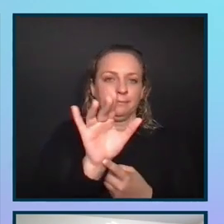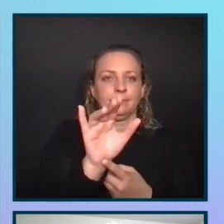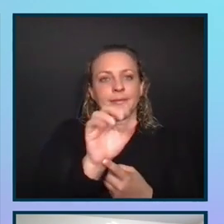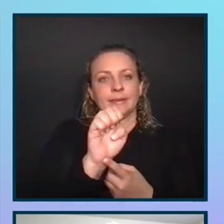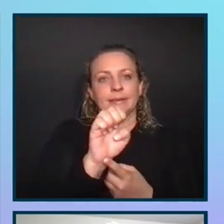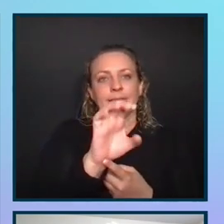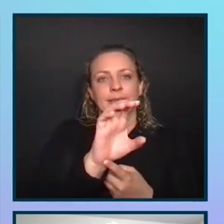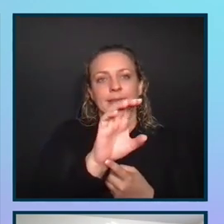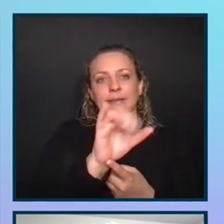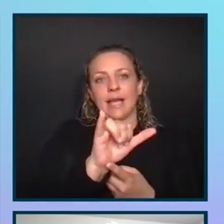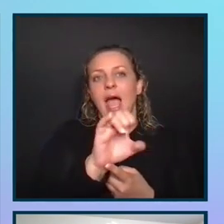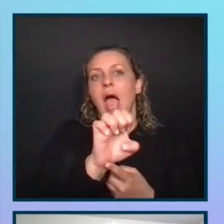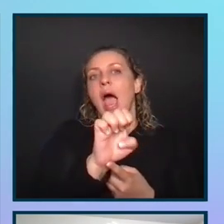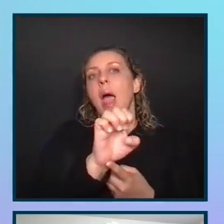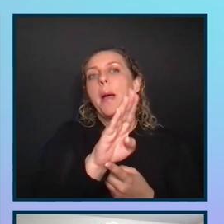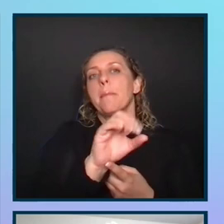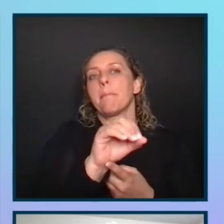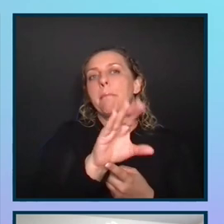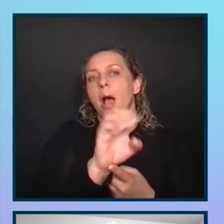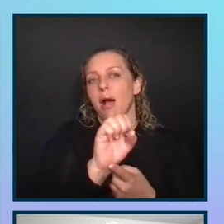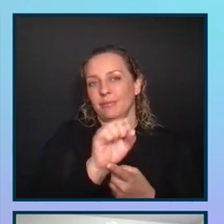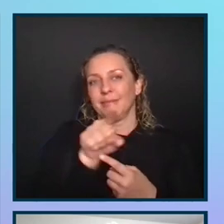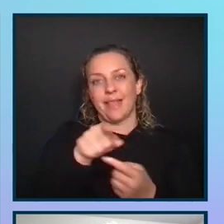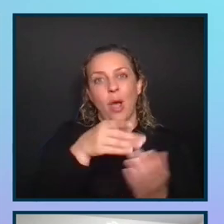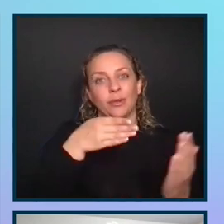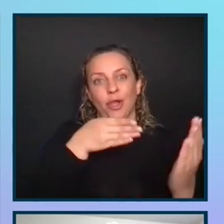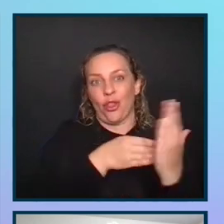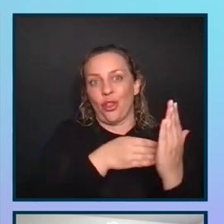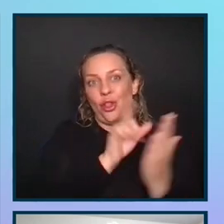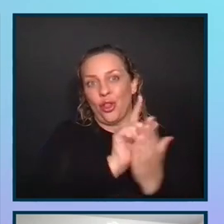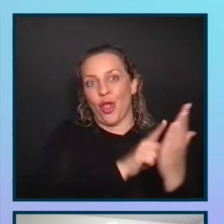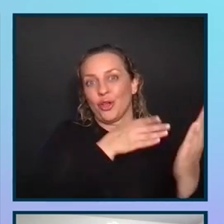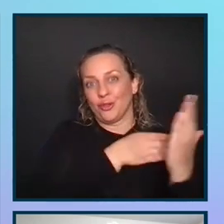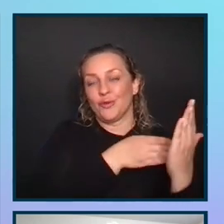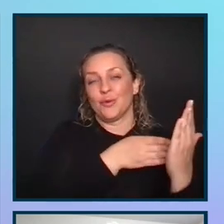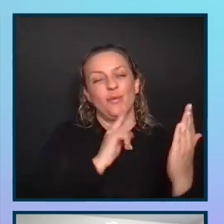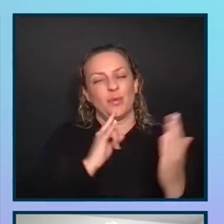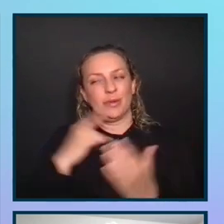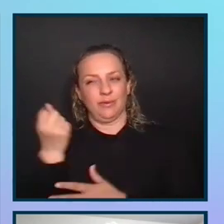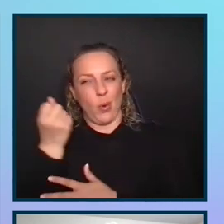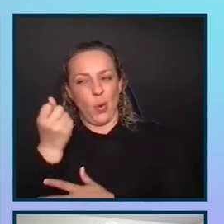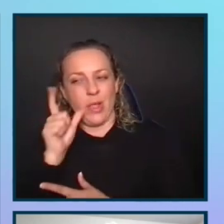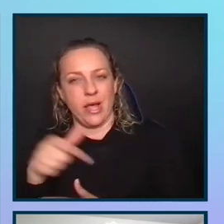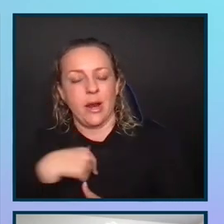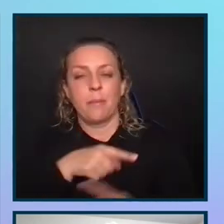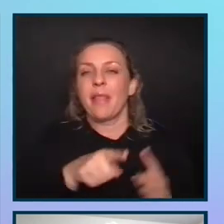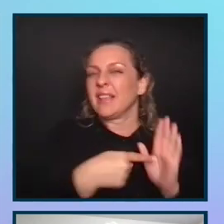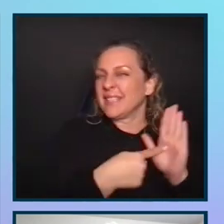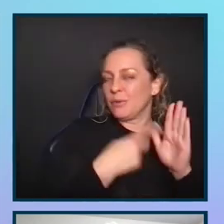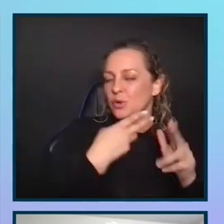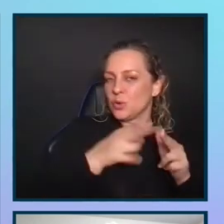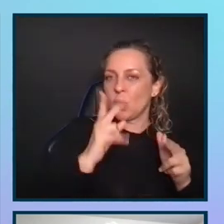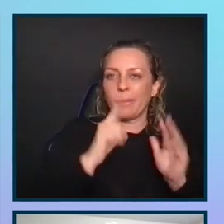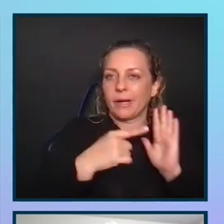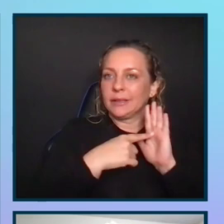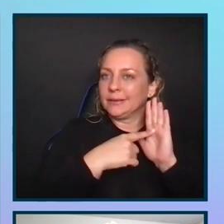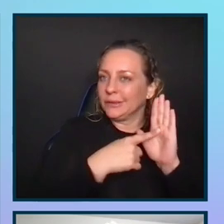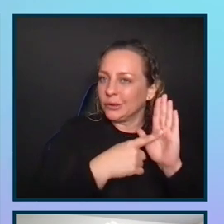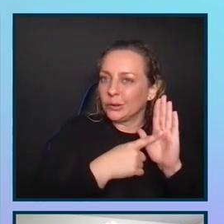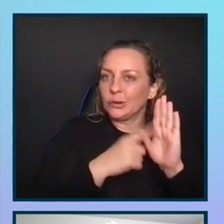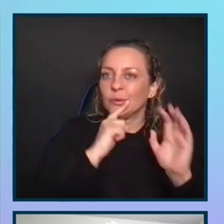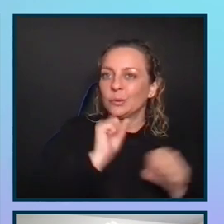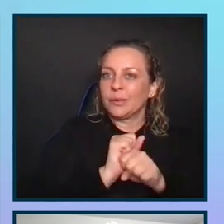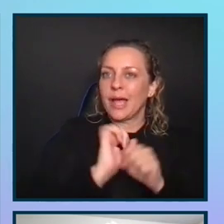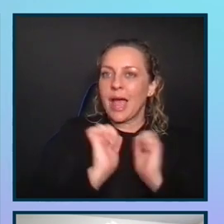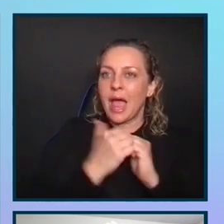IBOBS, which was a lawsuit that we'll talk about in a little bit. And this demo is very, very short, but it illustrates how if we